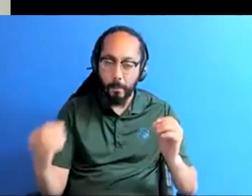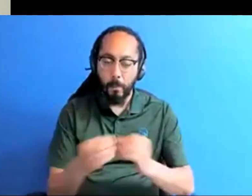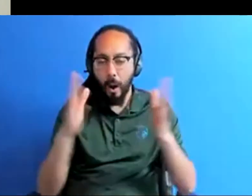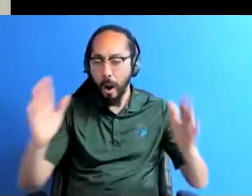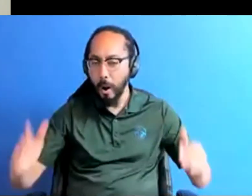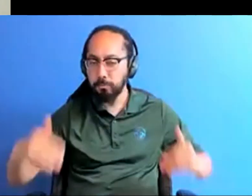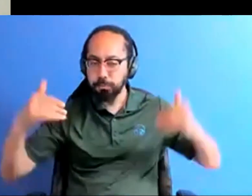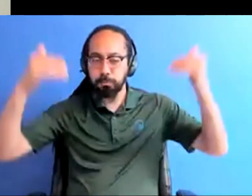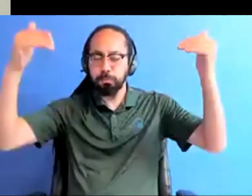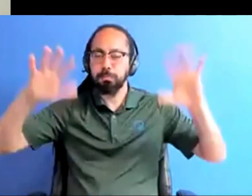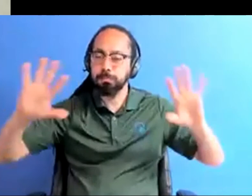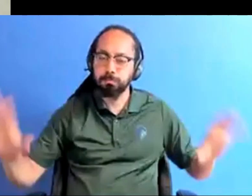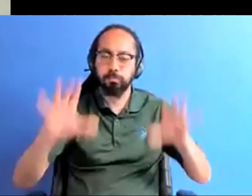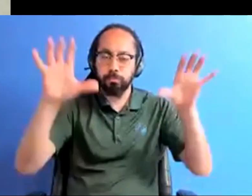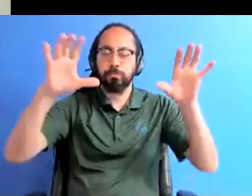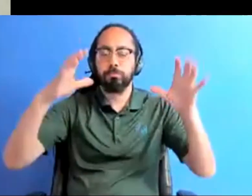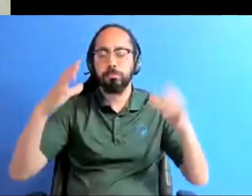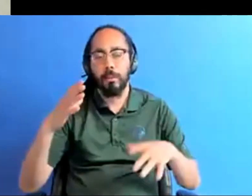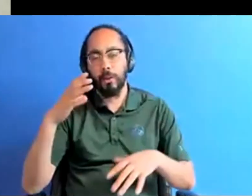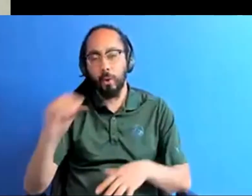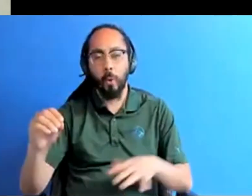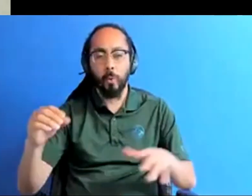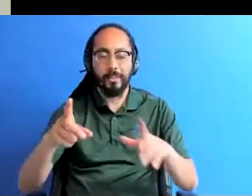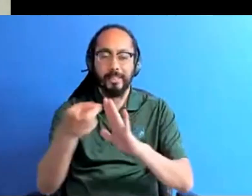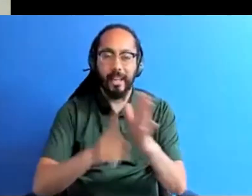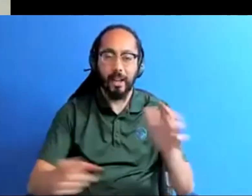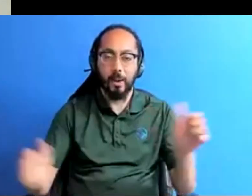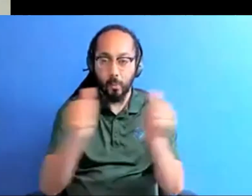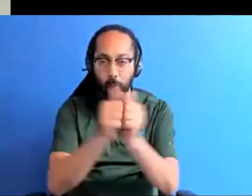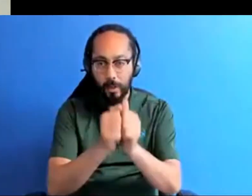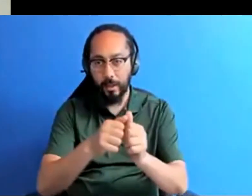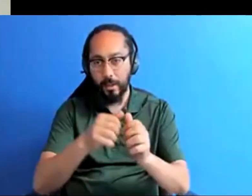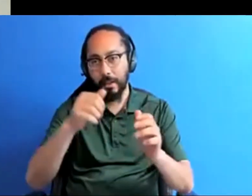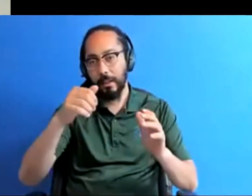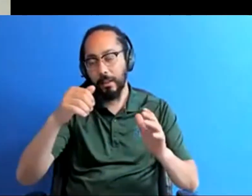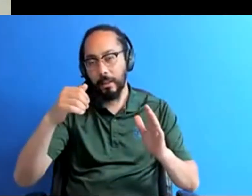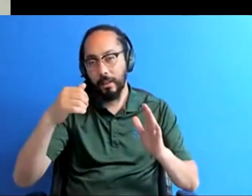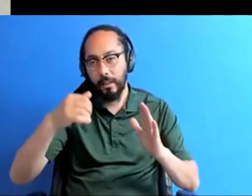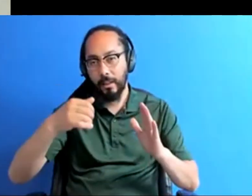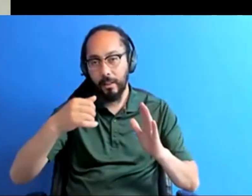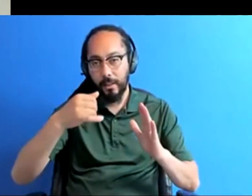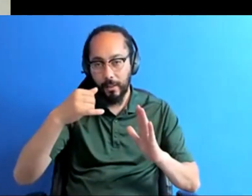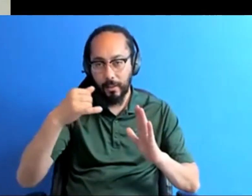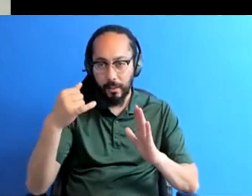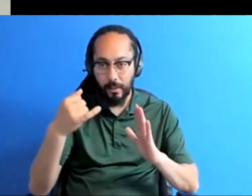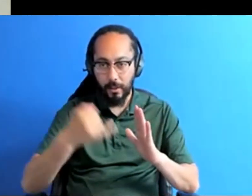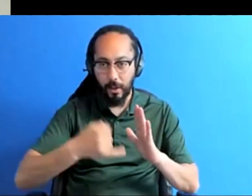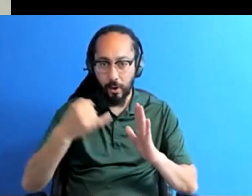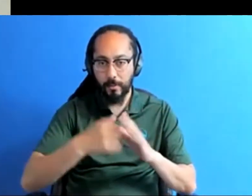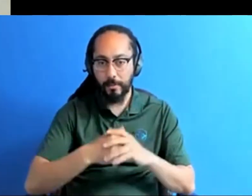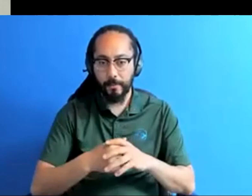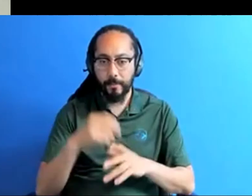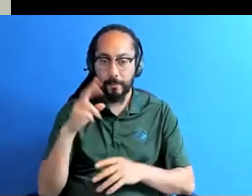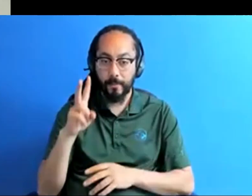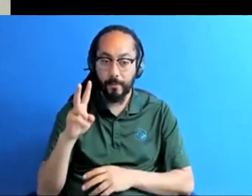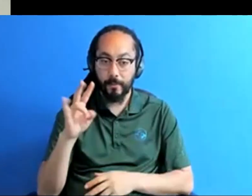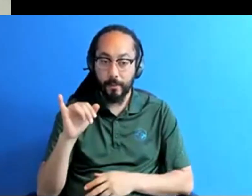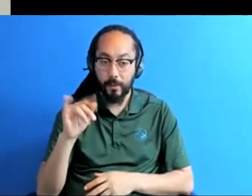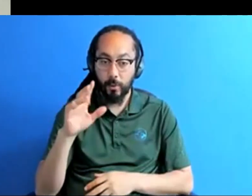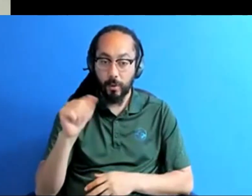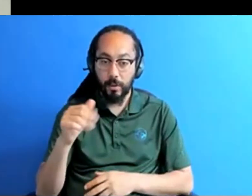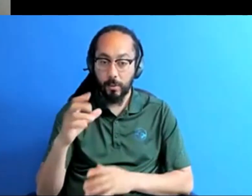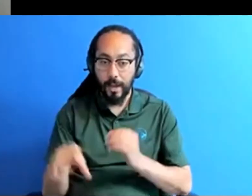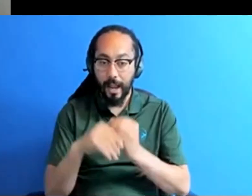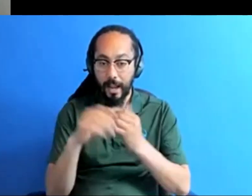generative and can be co-designed together with the community. And I don't know, Victoria, do you have anything you'd like to